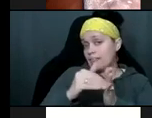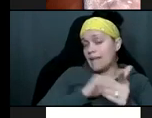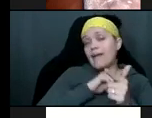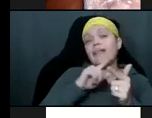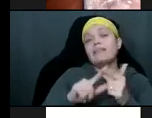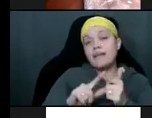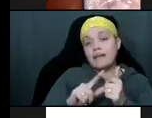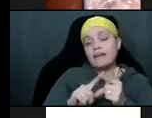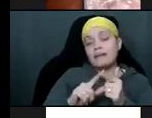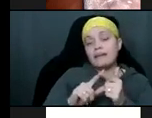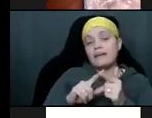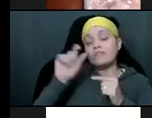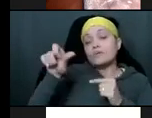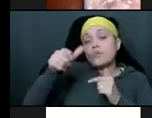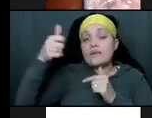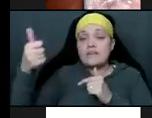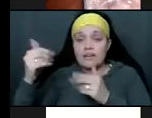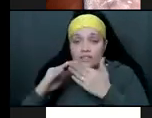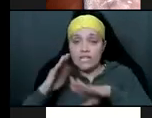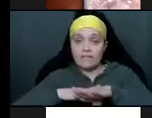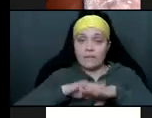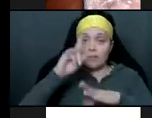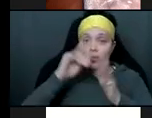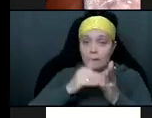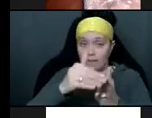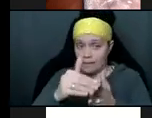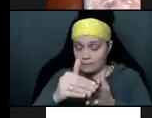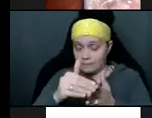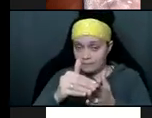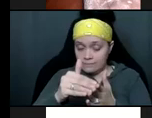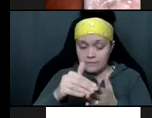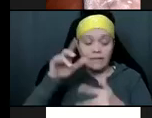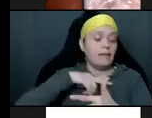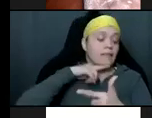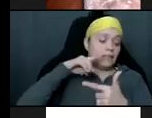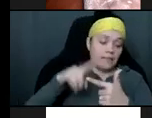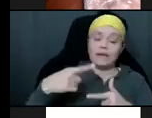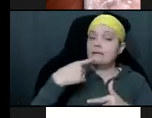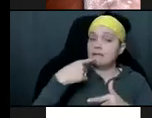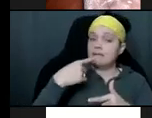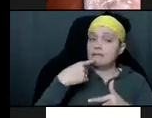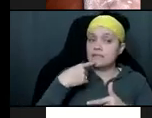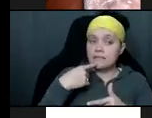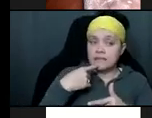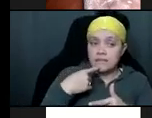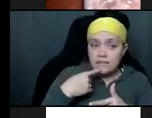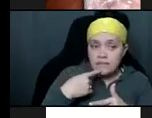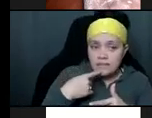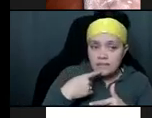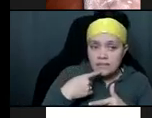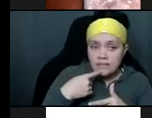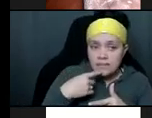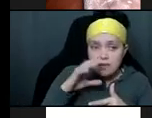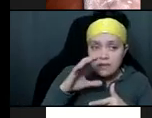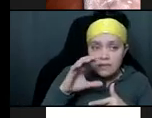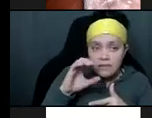go to another city of at least 1,000,000, then they're saying that Auckland, New Zealand would